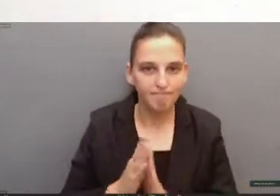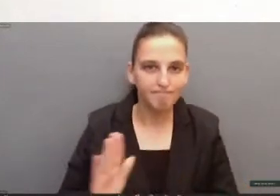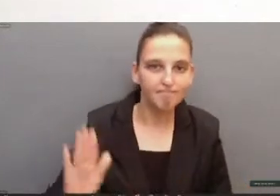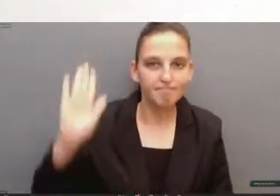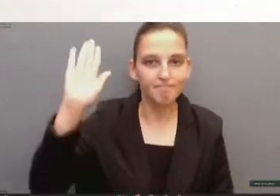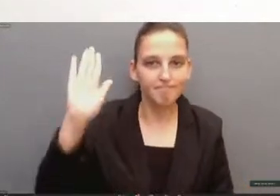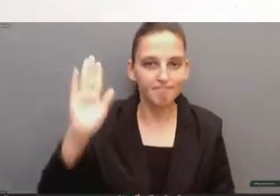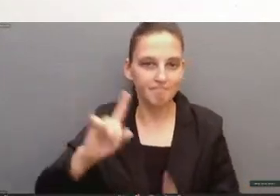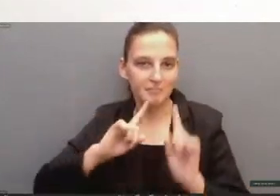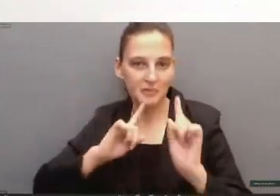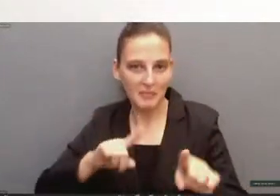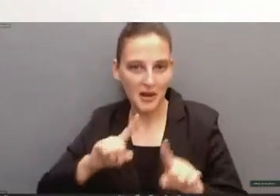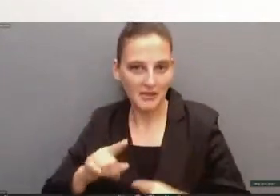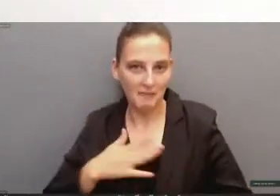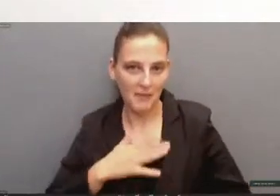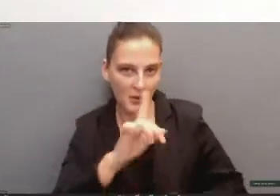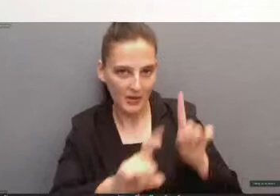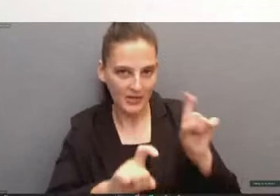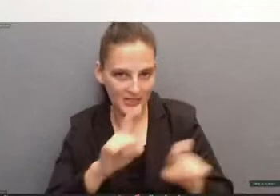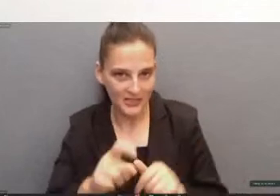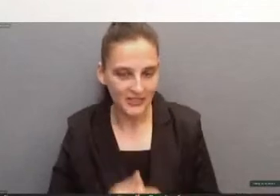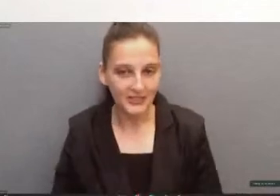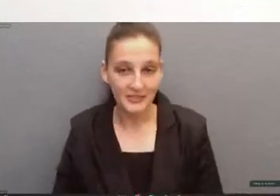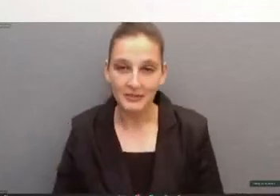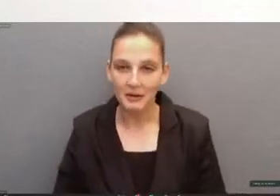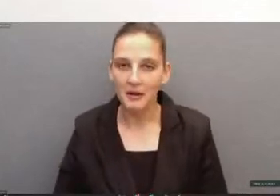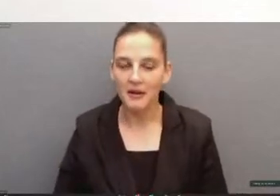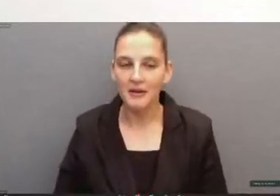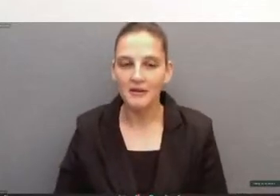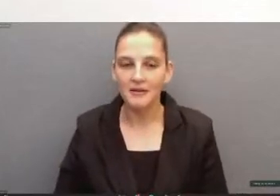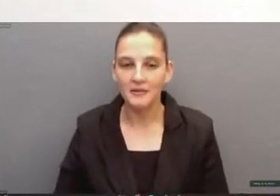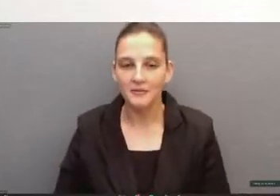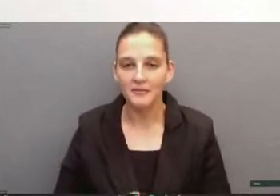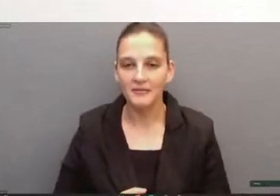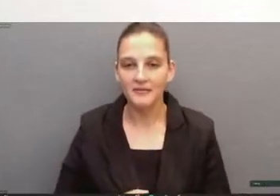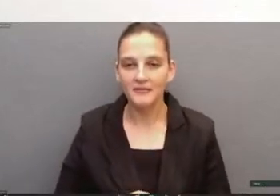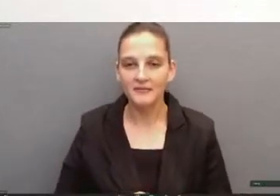a response to these questions that I hope you will find somewhat